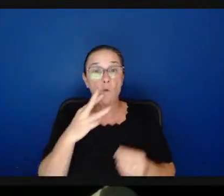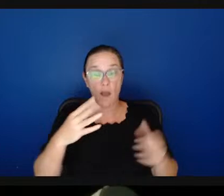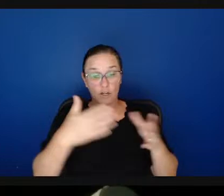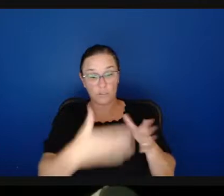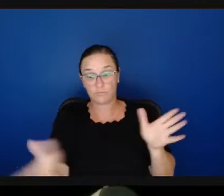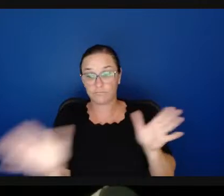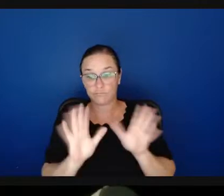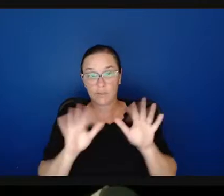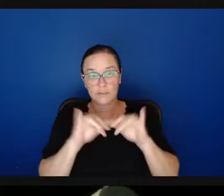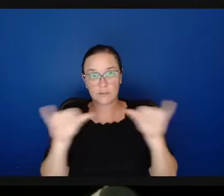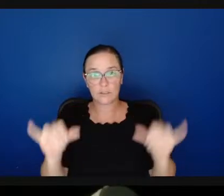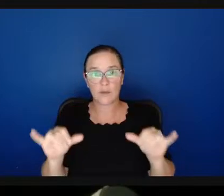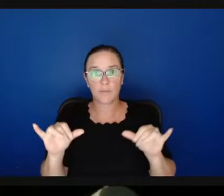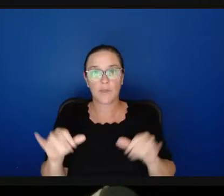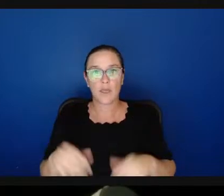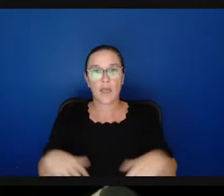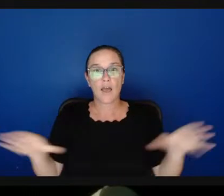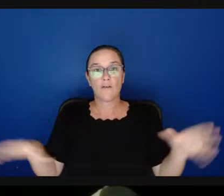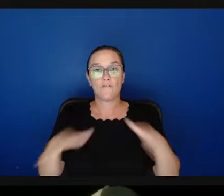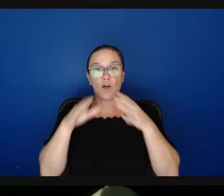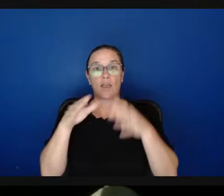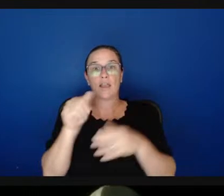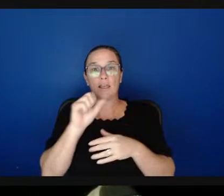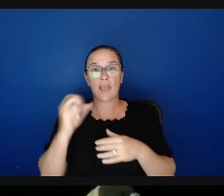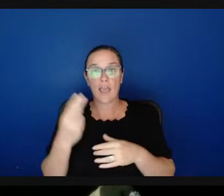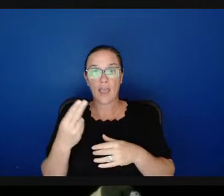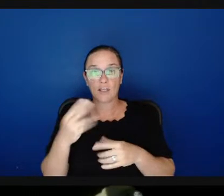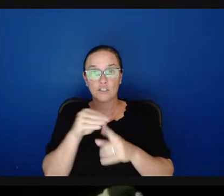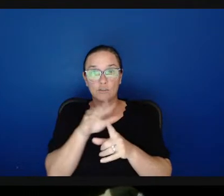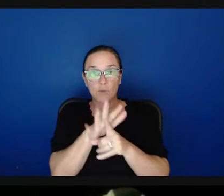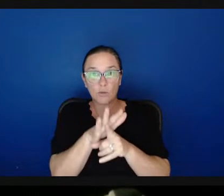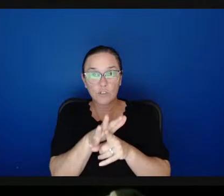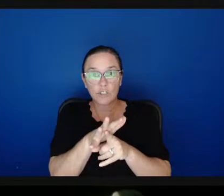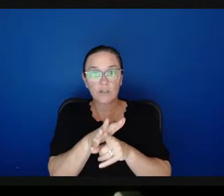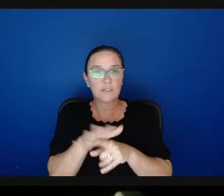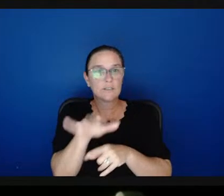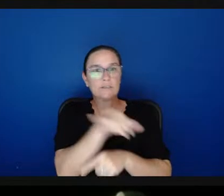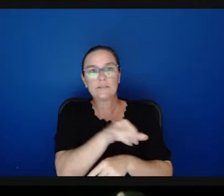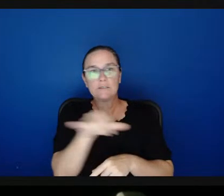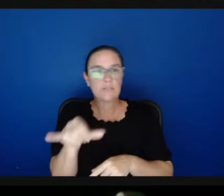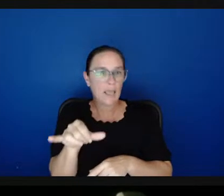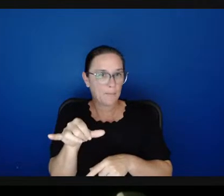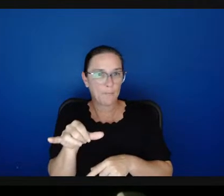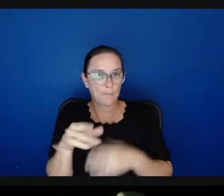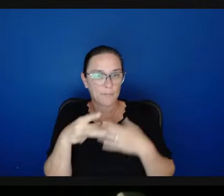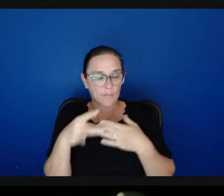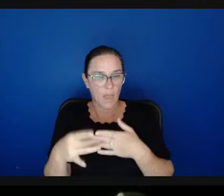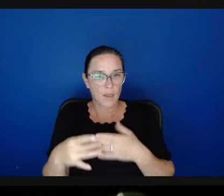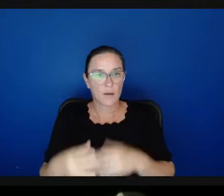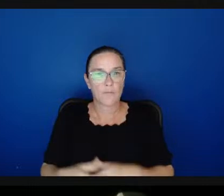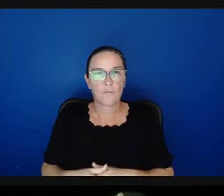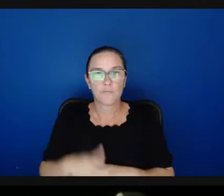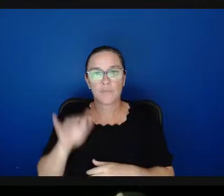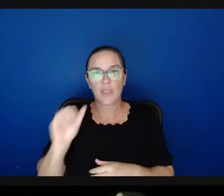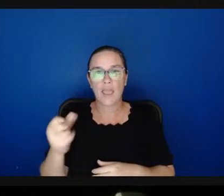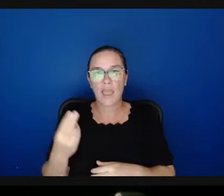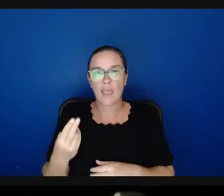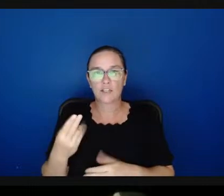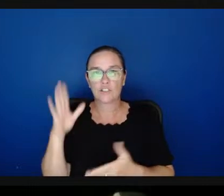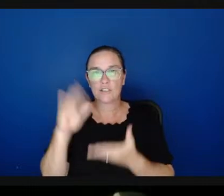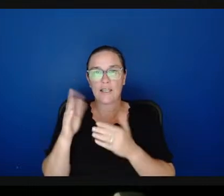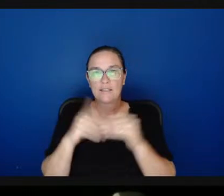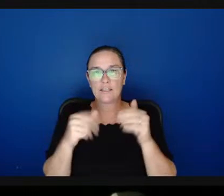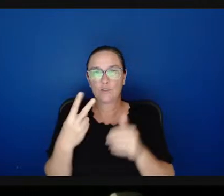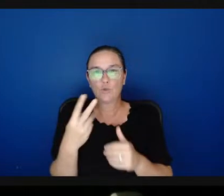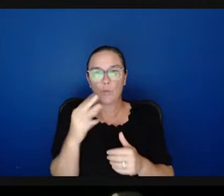about volcanic ash exposure can be applied to Pele's hair, although they're not exactly the same. Ash is defined as particles smaller than 2